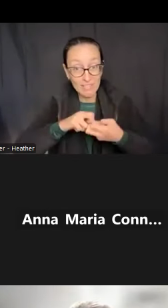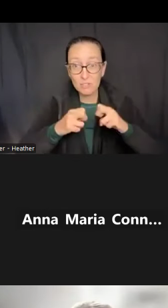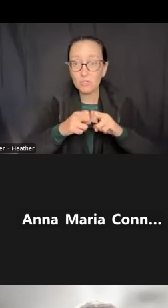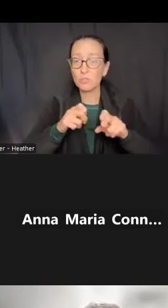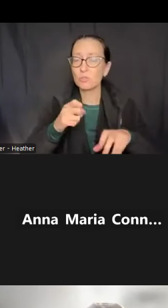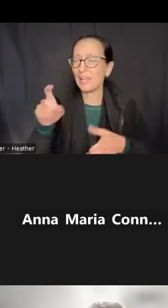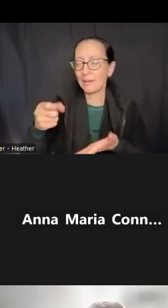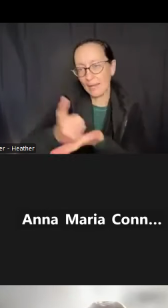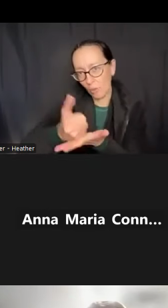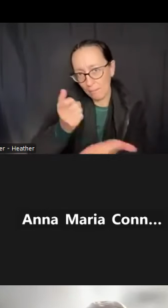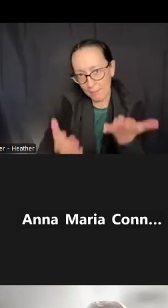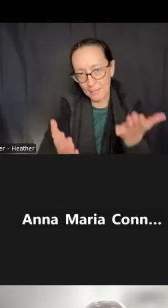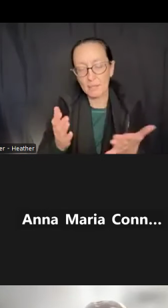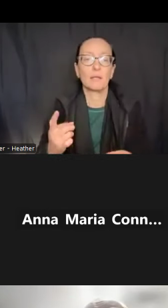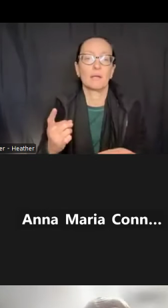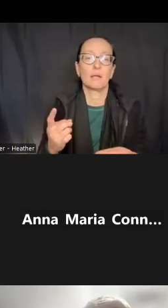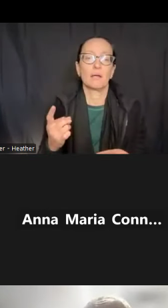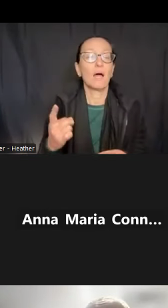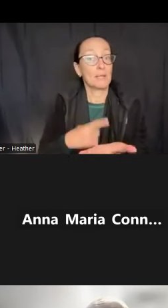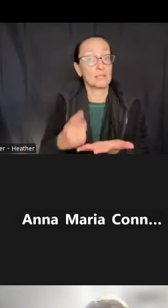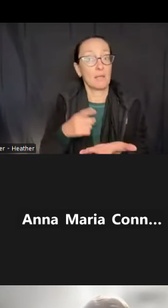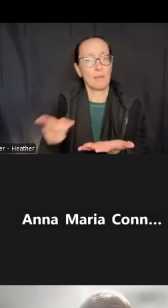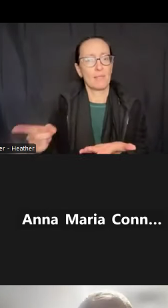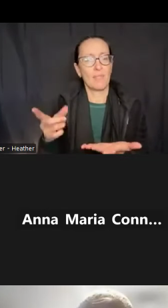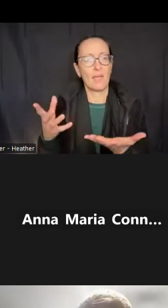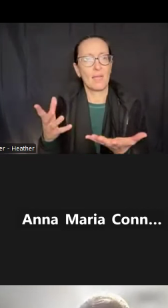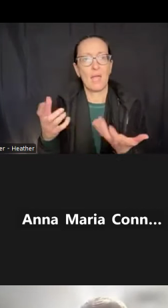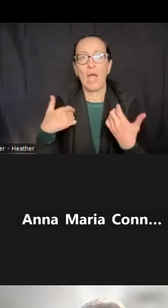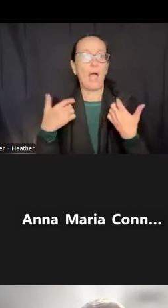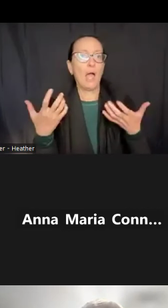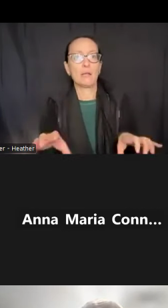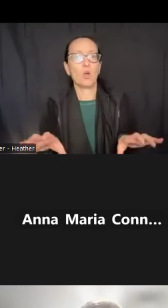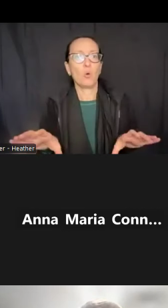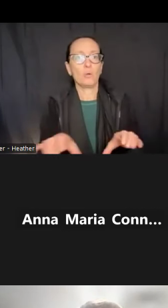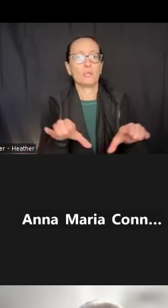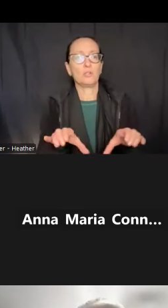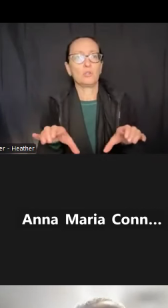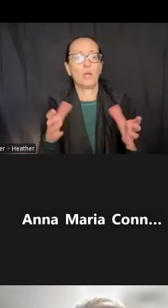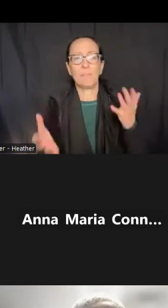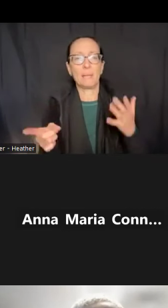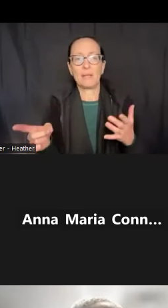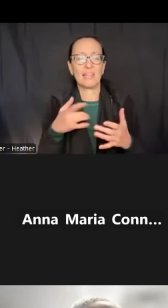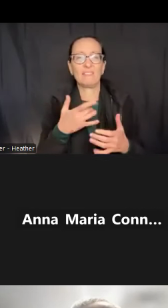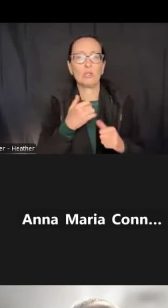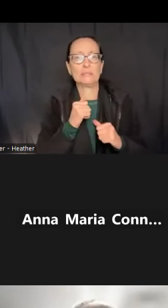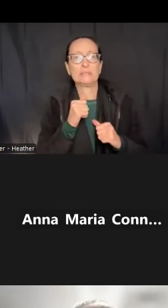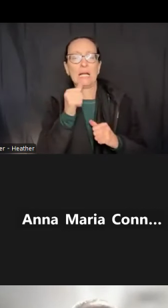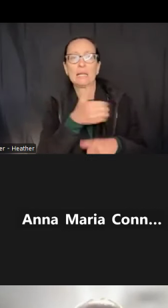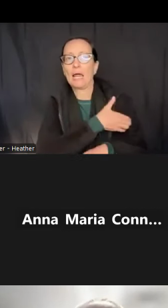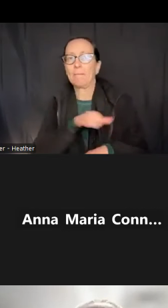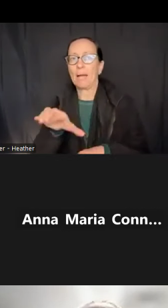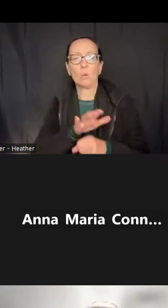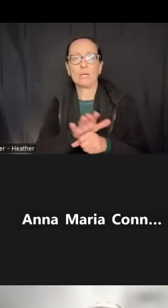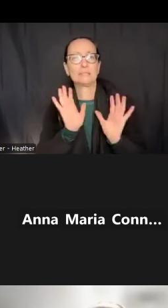And sometimes they want us to advocate. They don't want to do it. They may not feel empowered enough. So our job is to